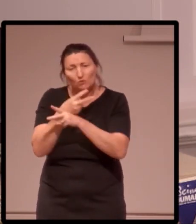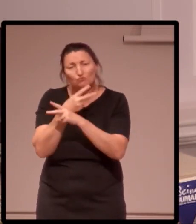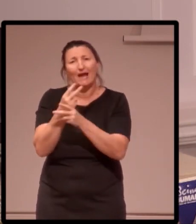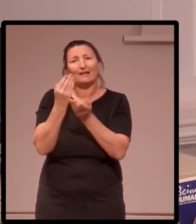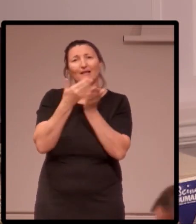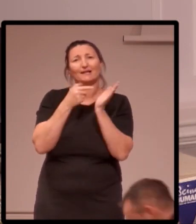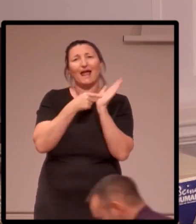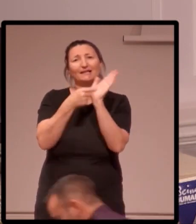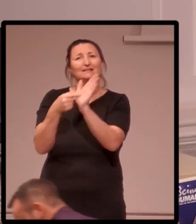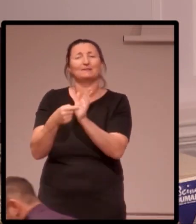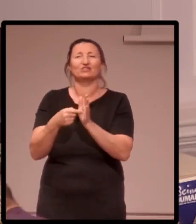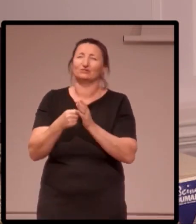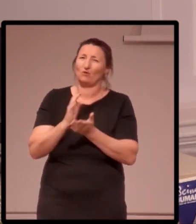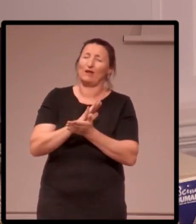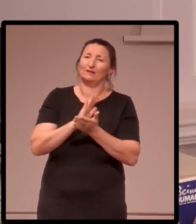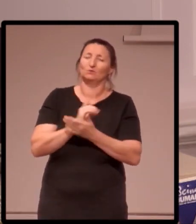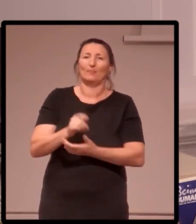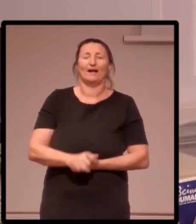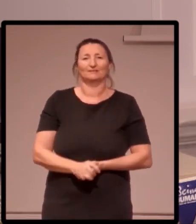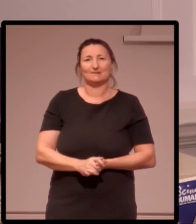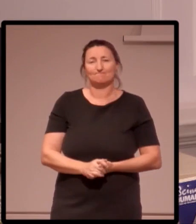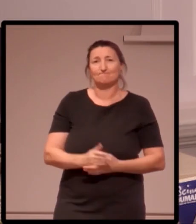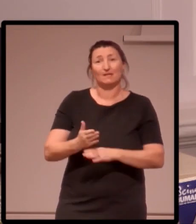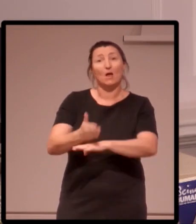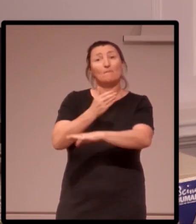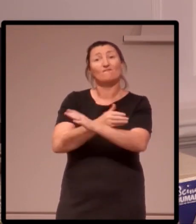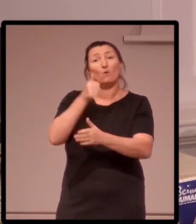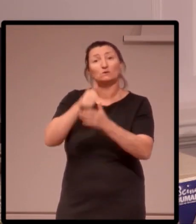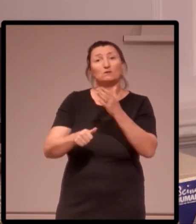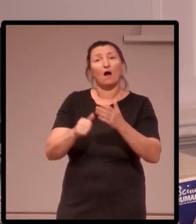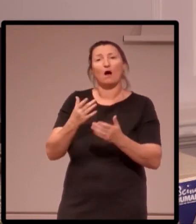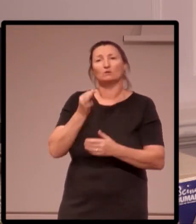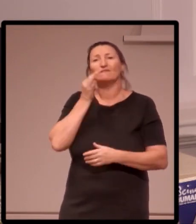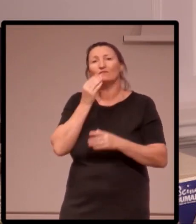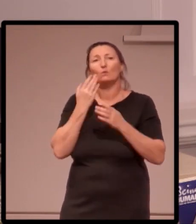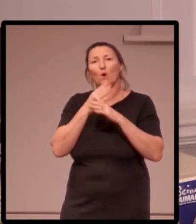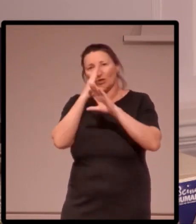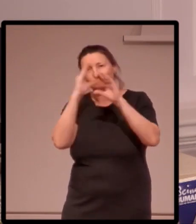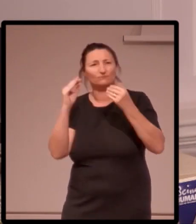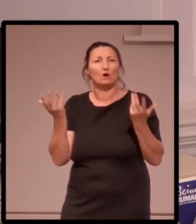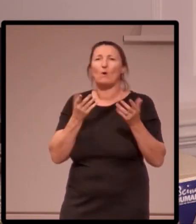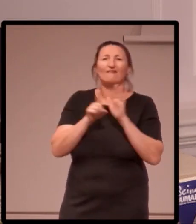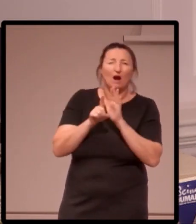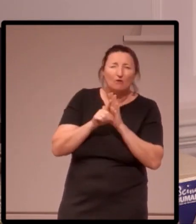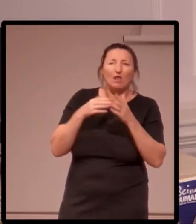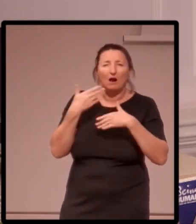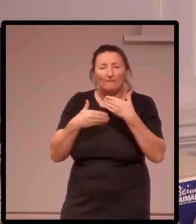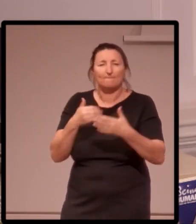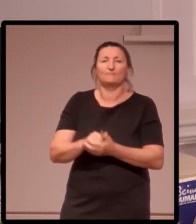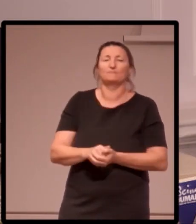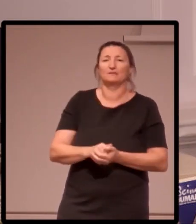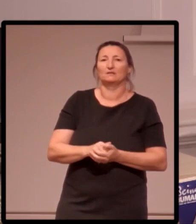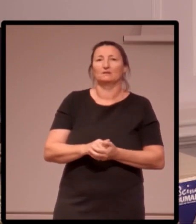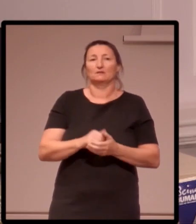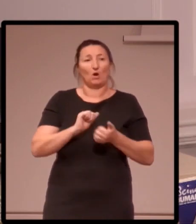So that's been a real pleasure. So before we get going, I've just got to say a few words on housekeeping. So